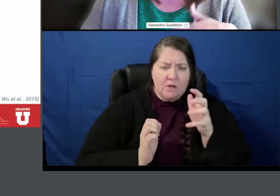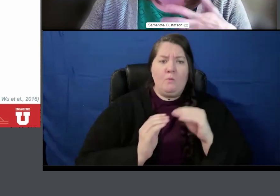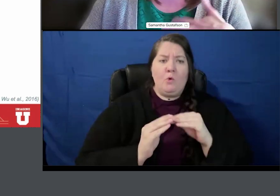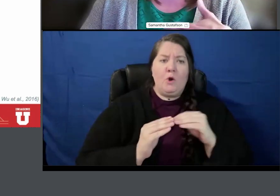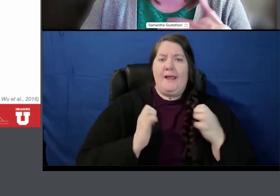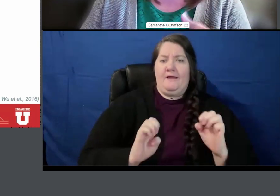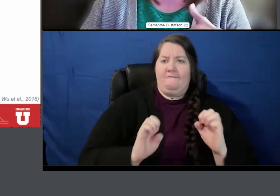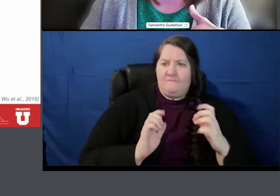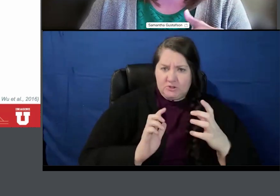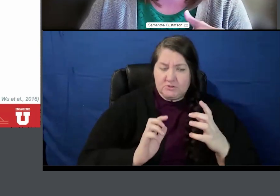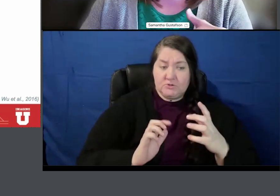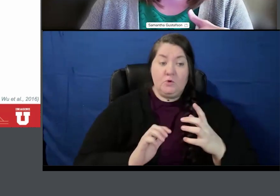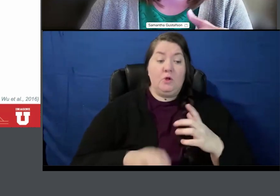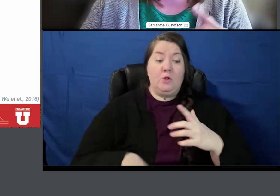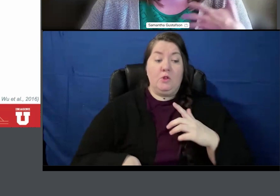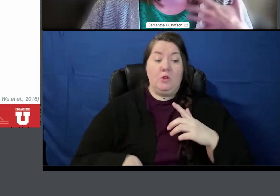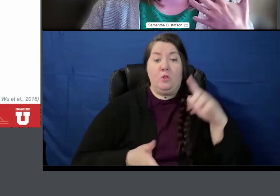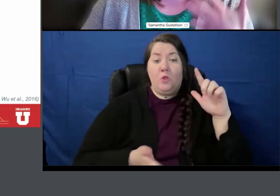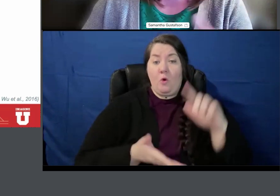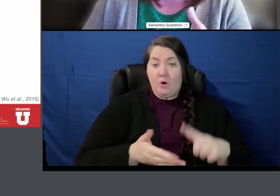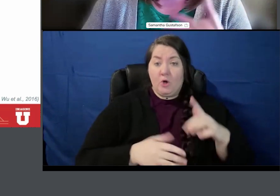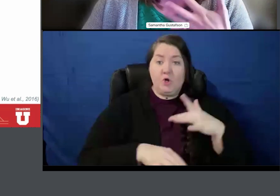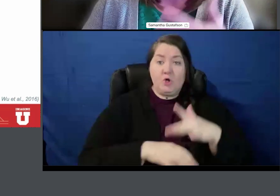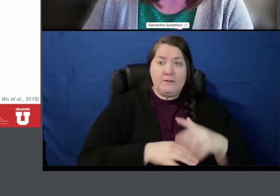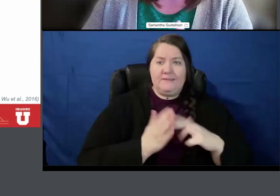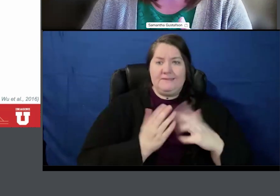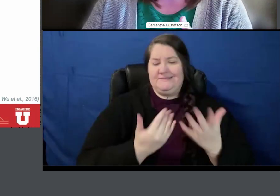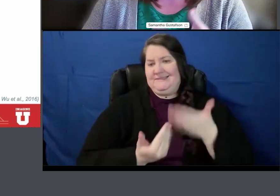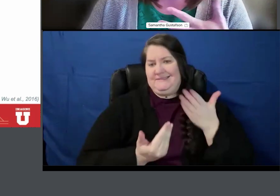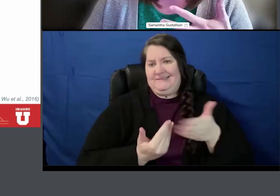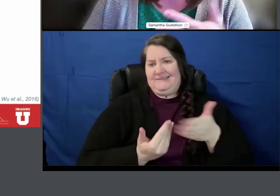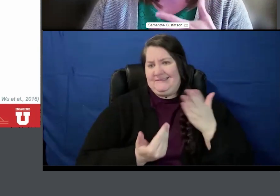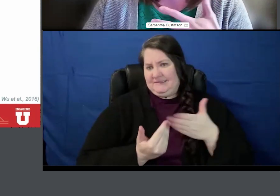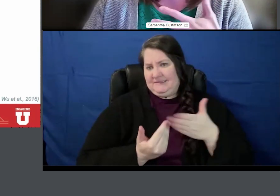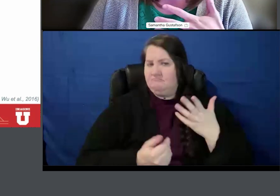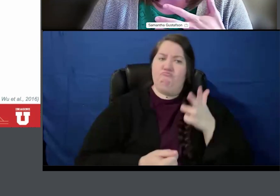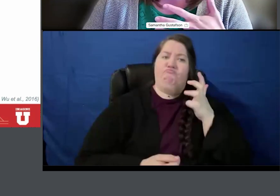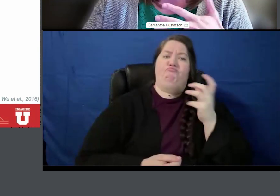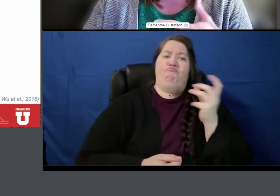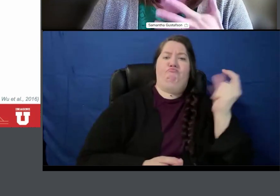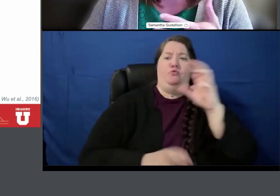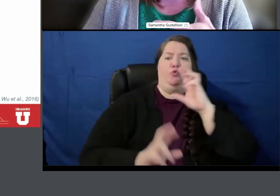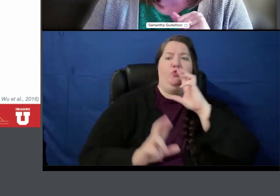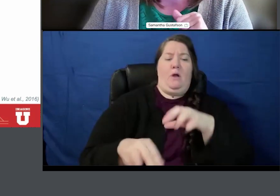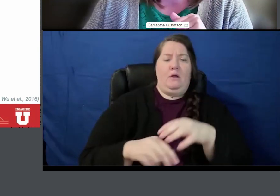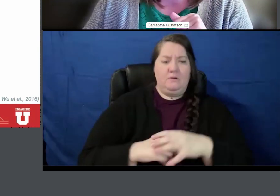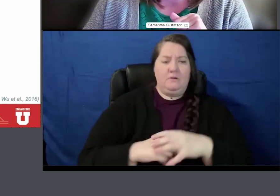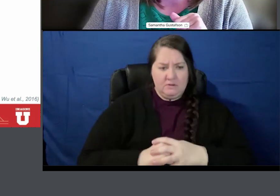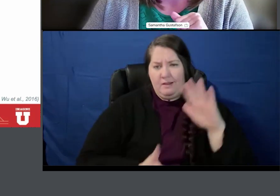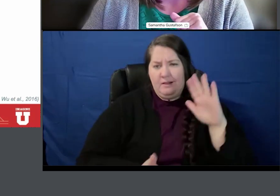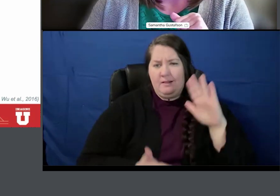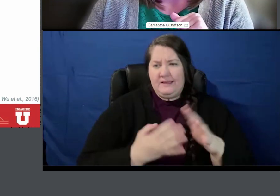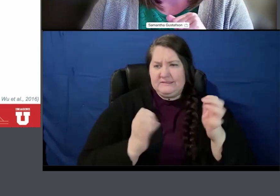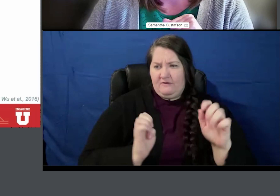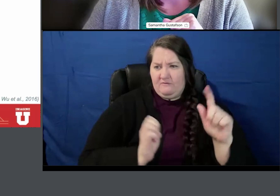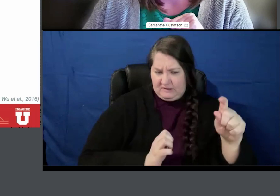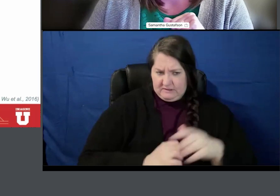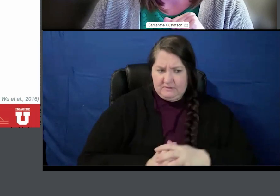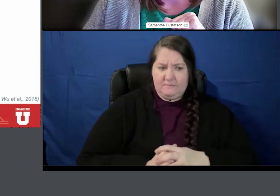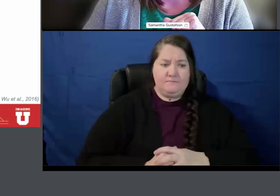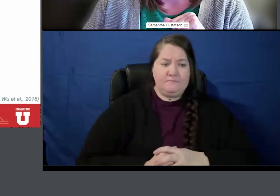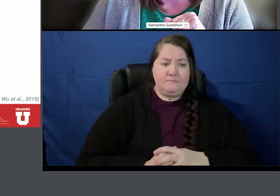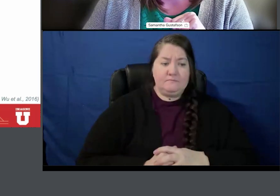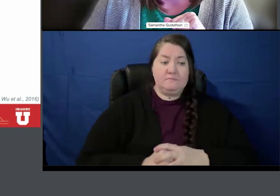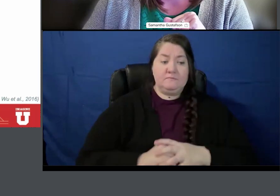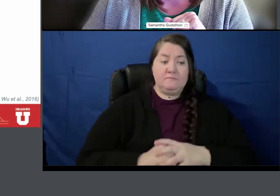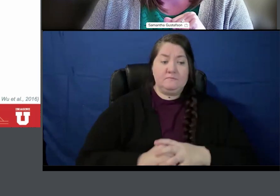Lower or early response times means that it's easy. A lot of less effort is needed. And then along the